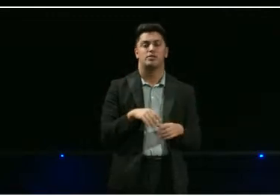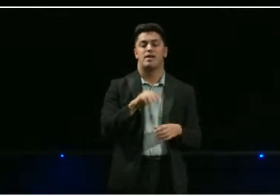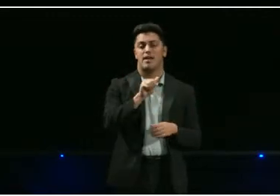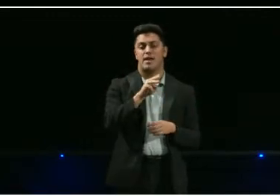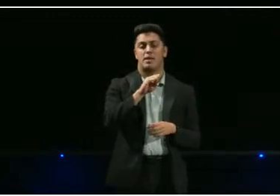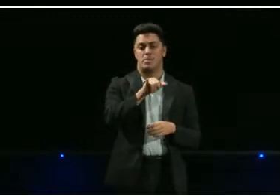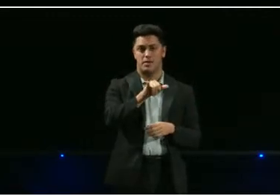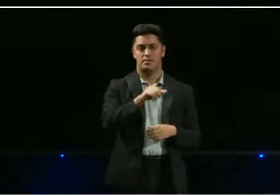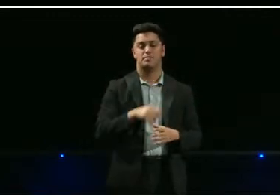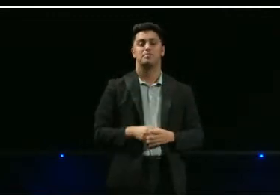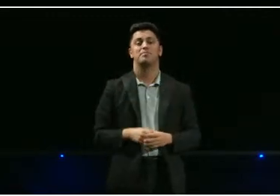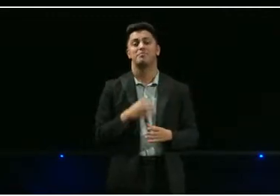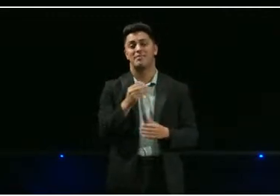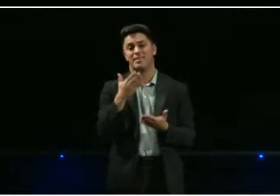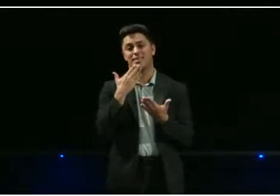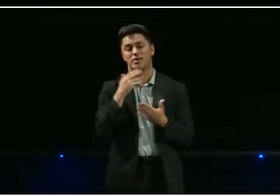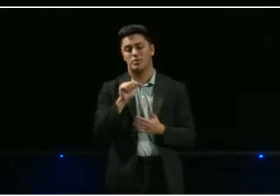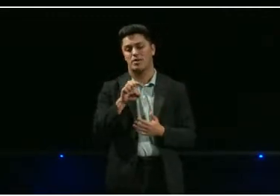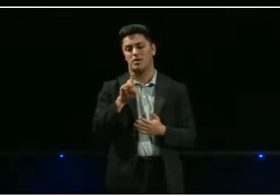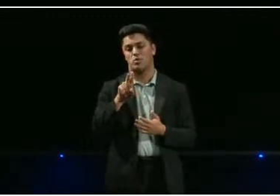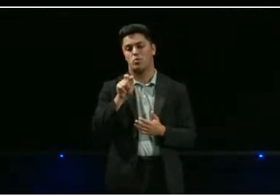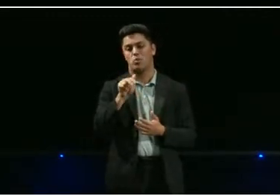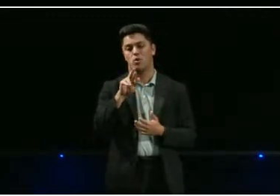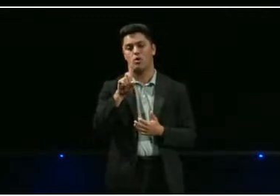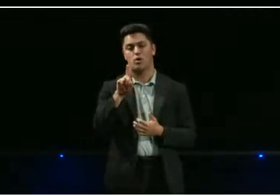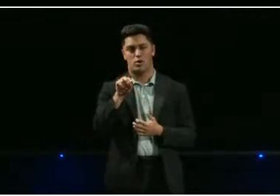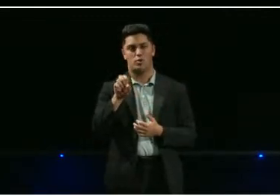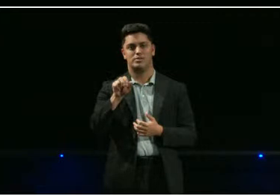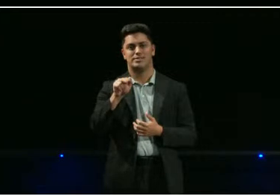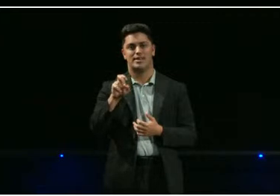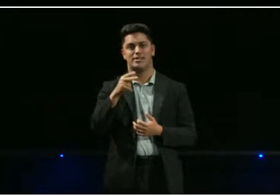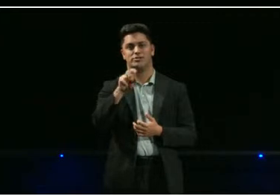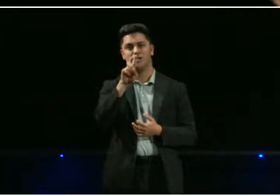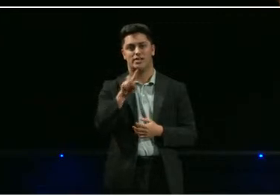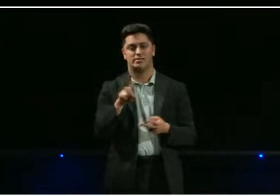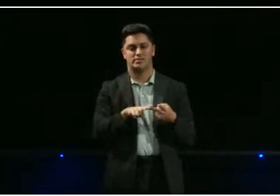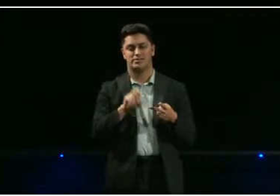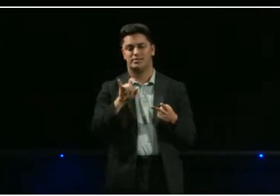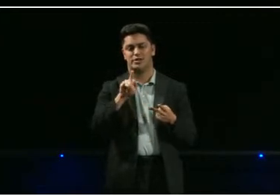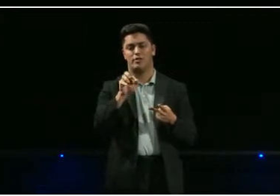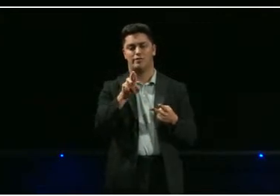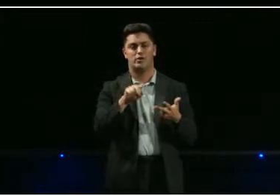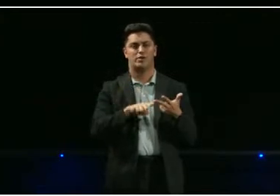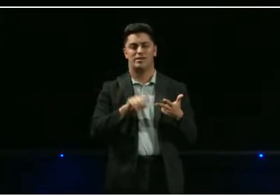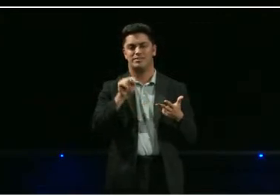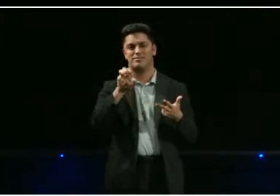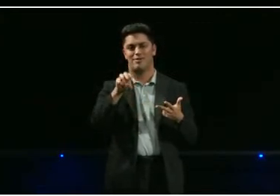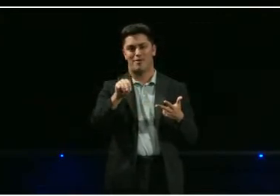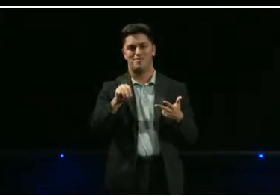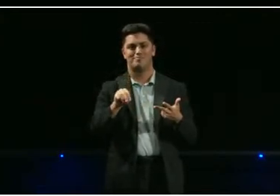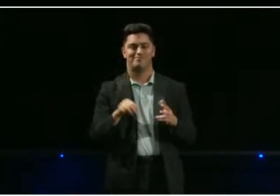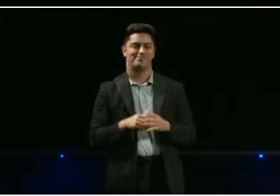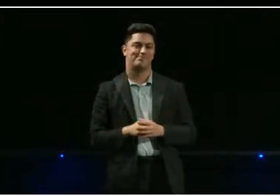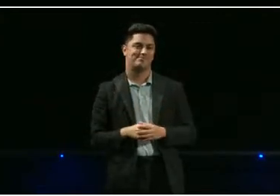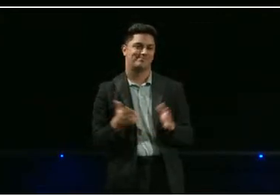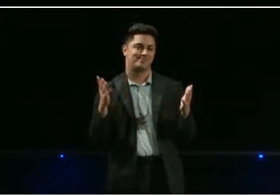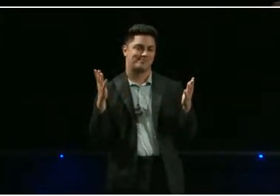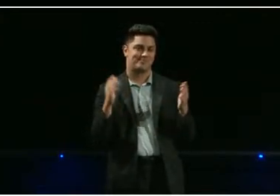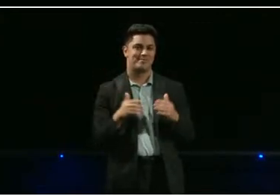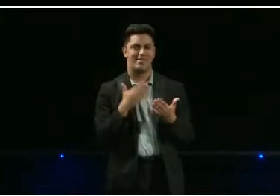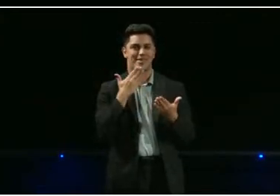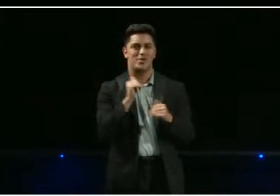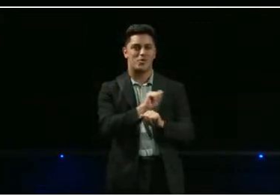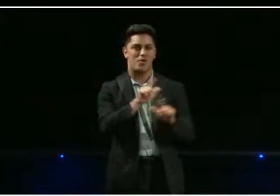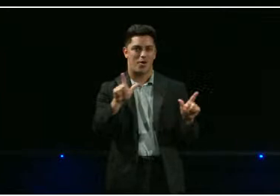and I would also love to thank Eduardo Sanchez, Silver Feldman, and Tom Oyer. Thank you